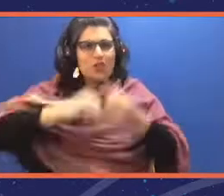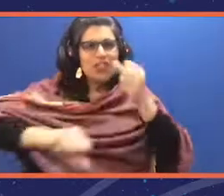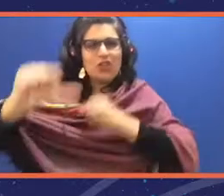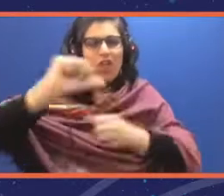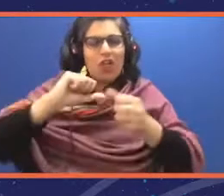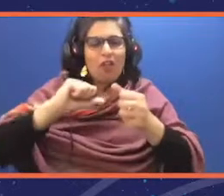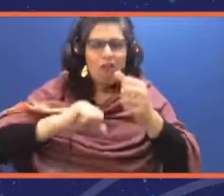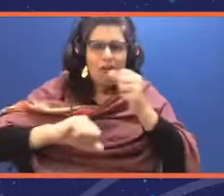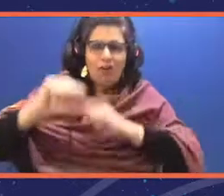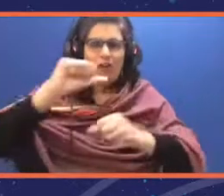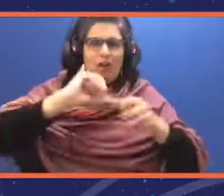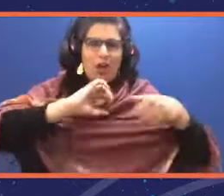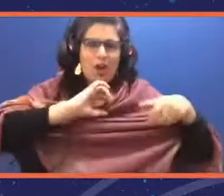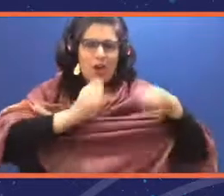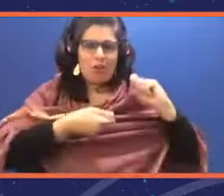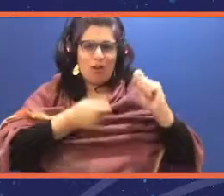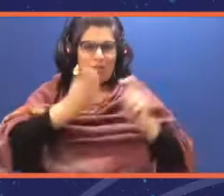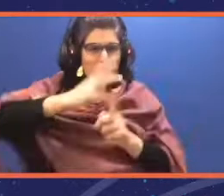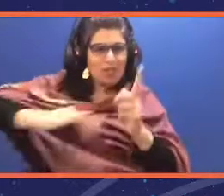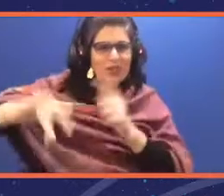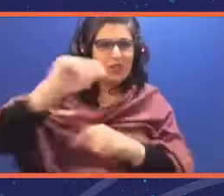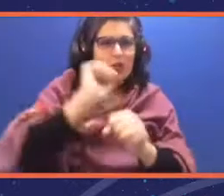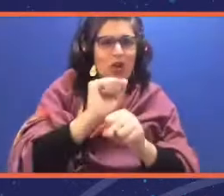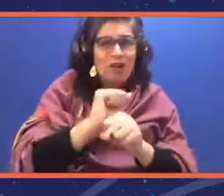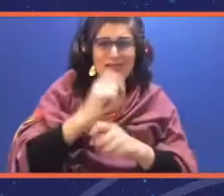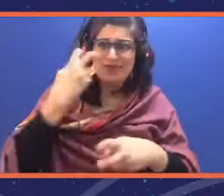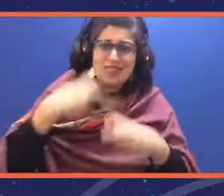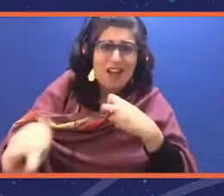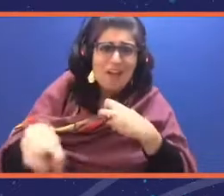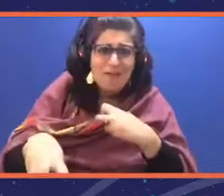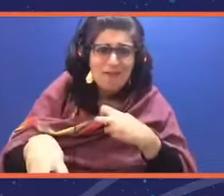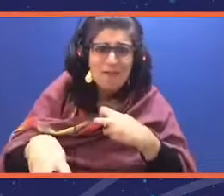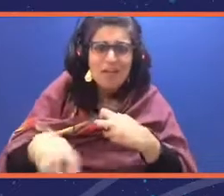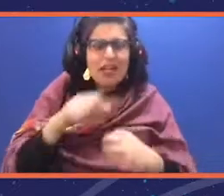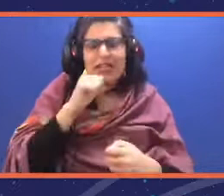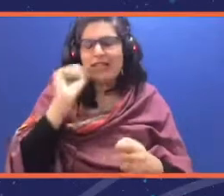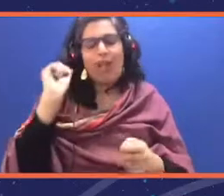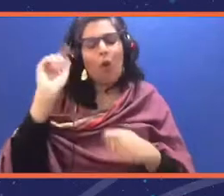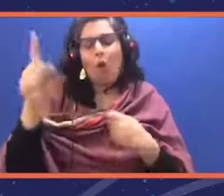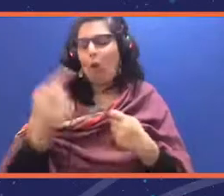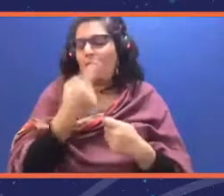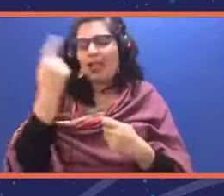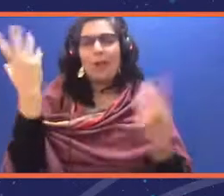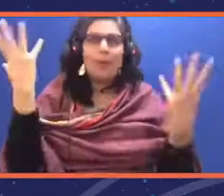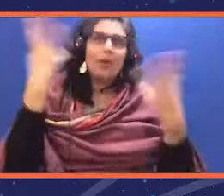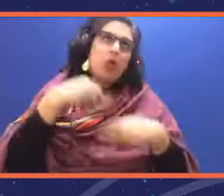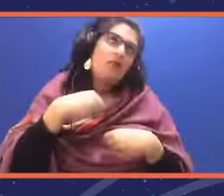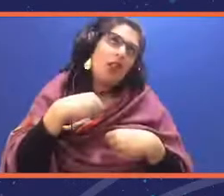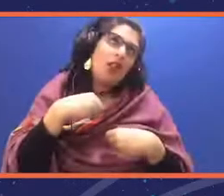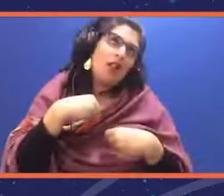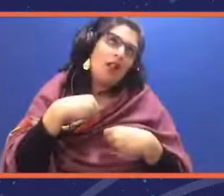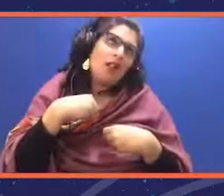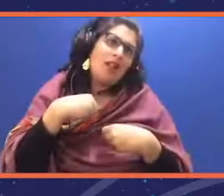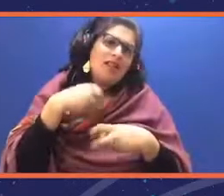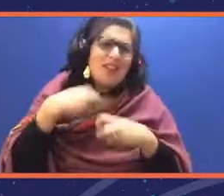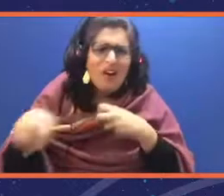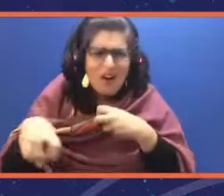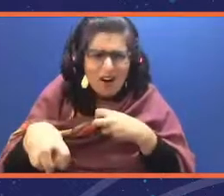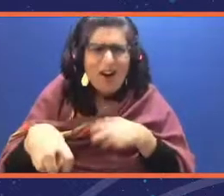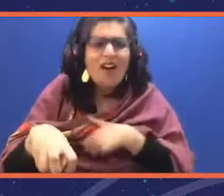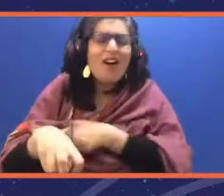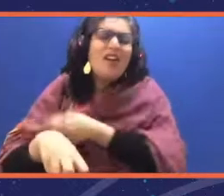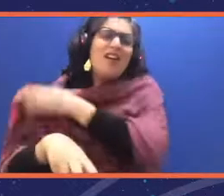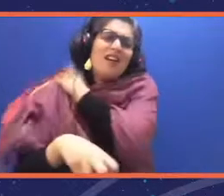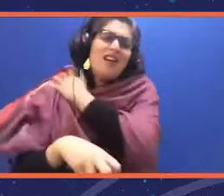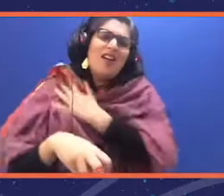this work, because it's really hard, and it's not all beautiful, and it's not all pretty. Some of it